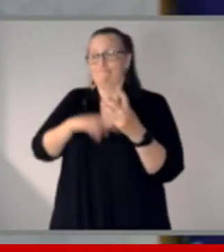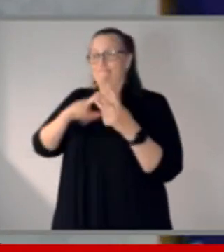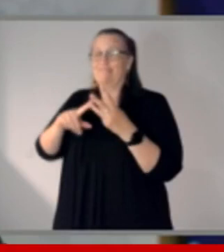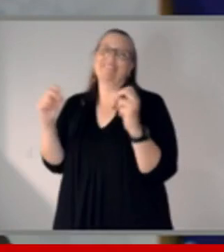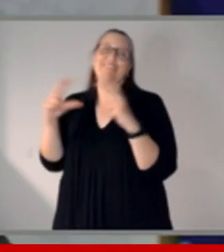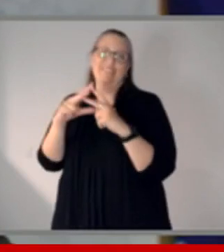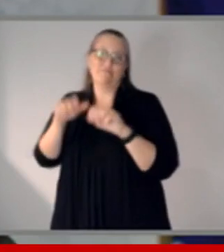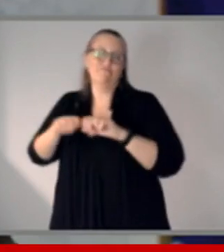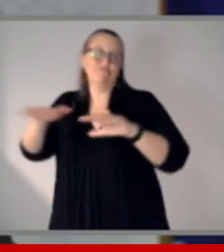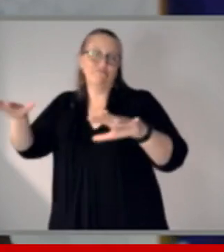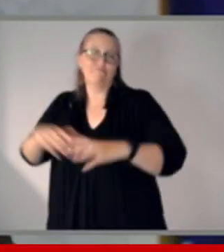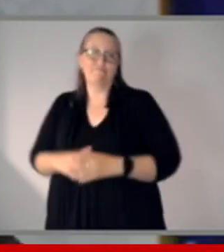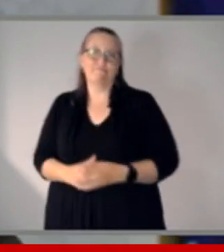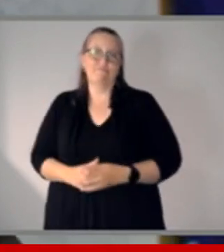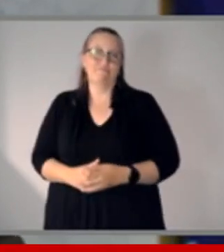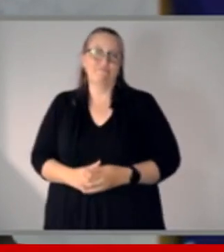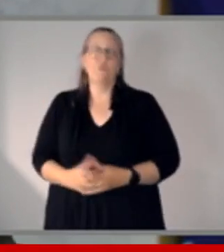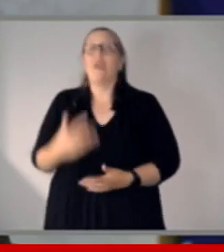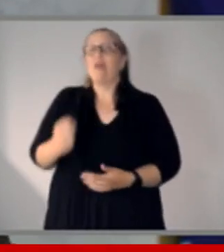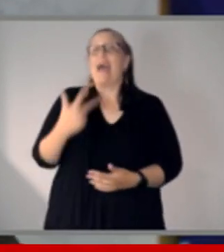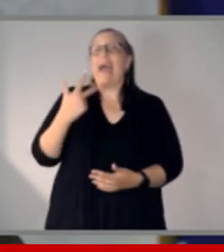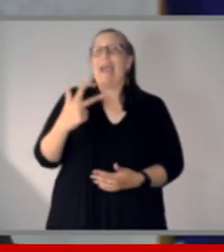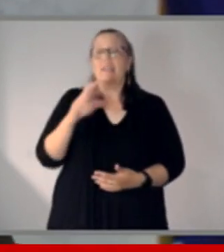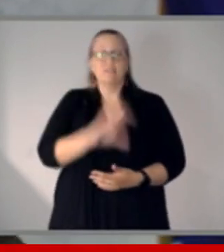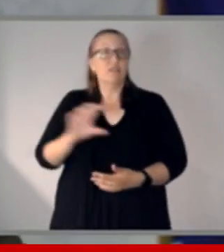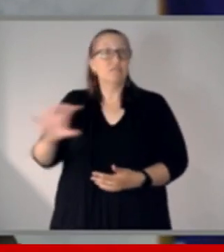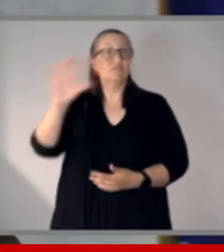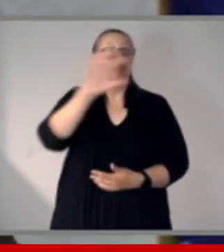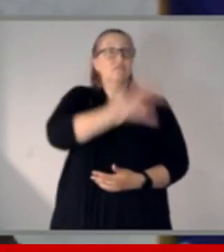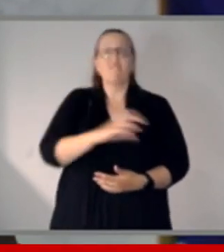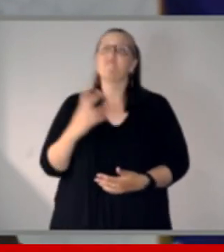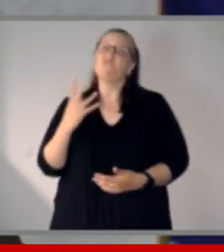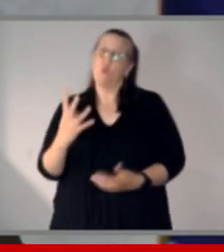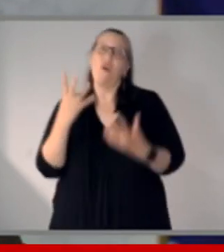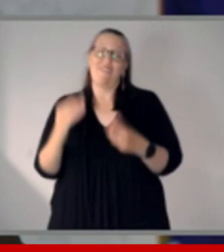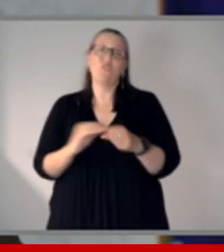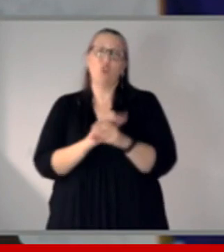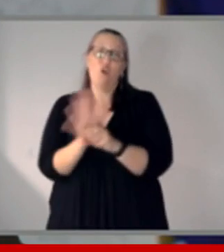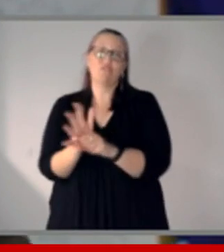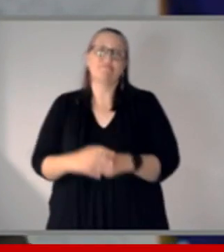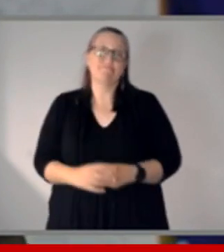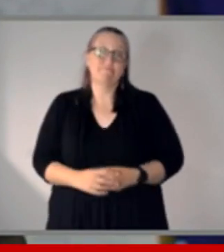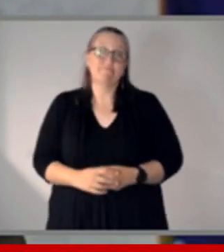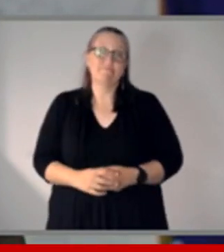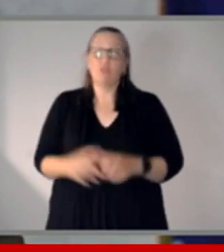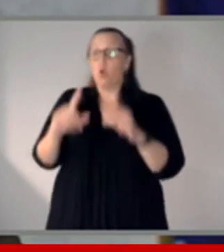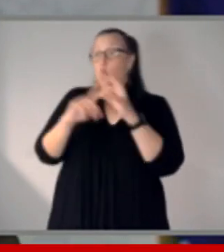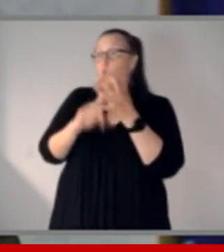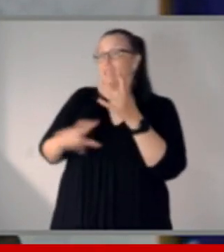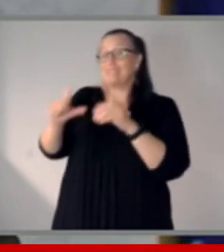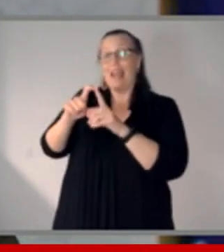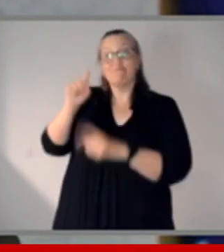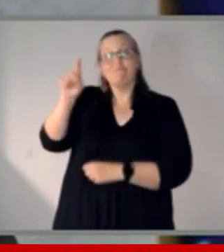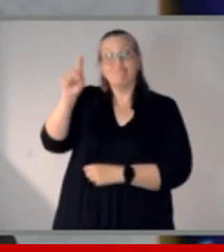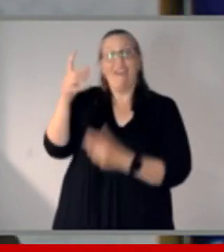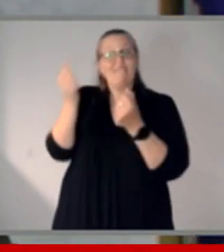order of concern, I would say in Queensland, they are still seeing some cases related to the outbreak in southeast